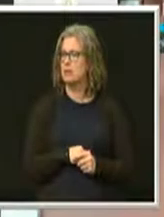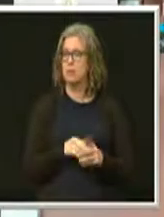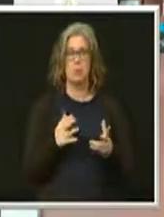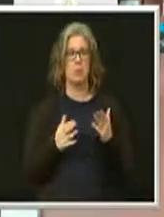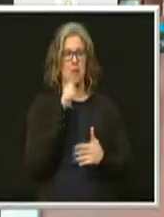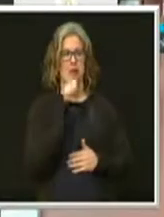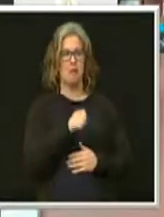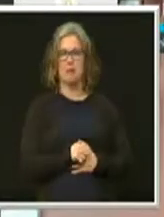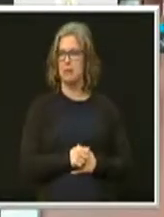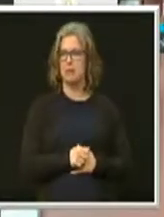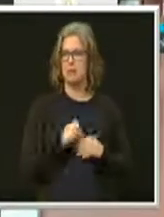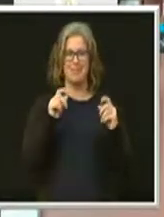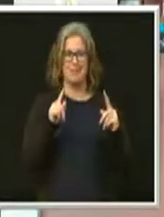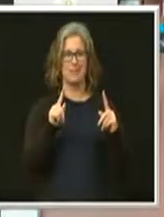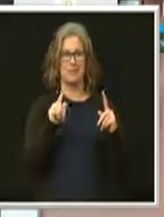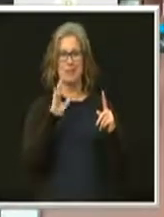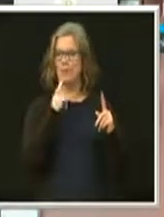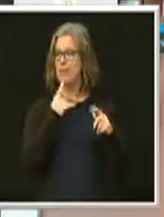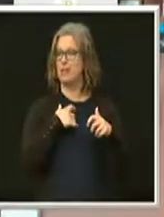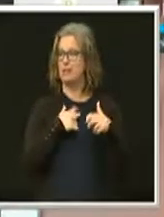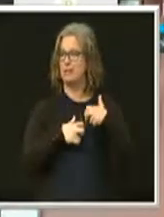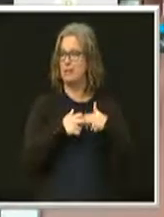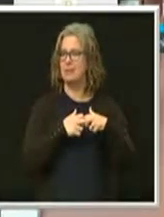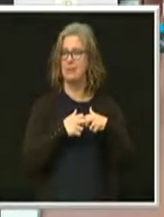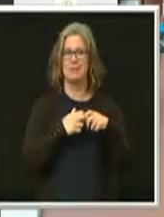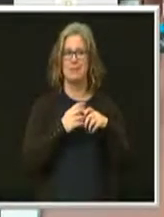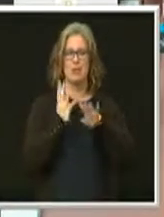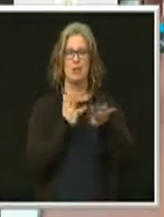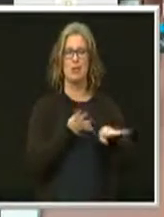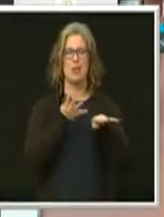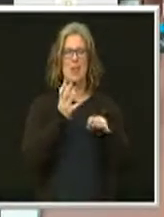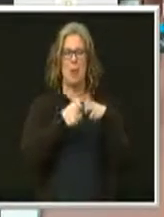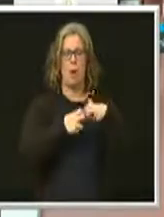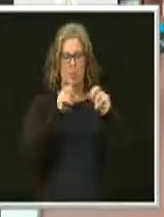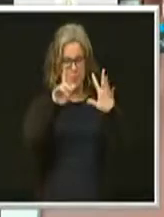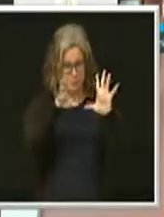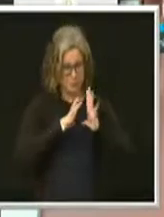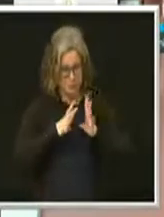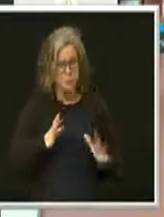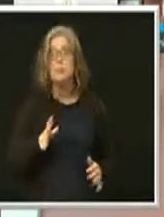Maybe not. Okay, looks like we're having some bandwidth problems there. Okay, so